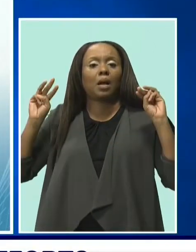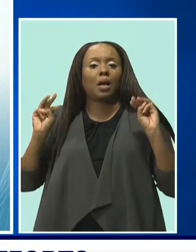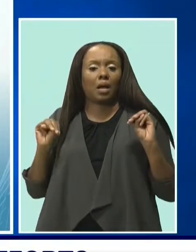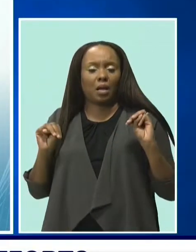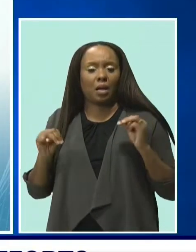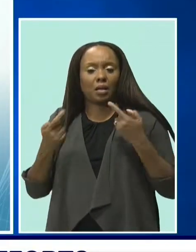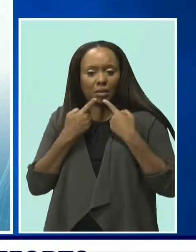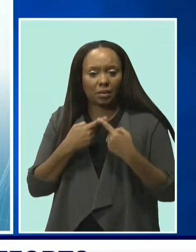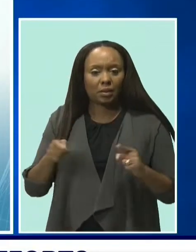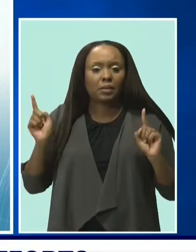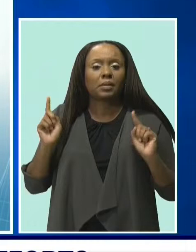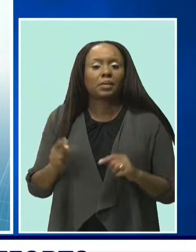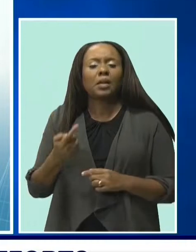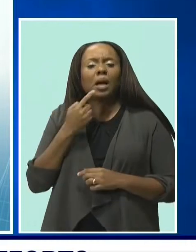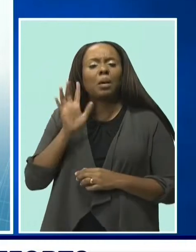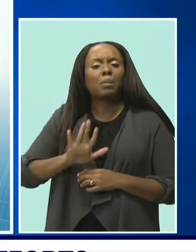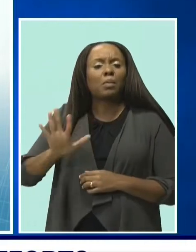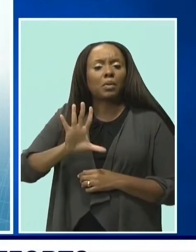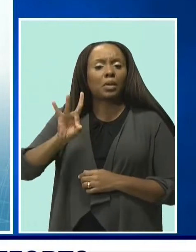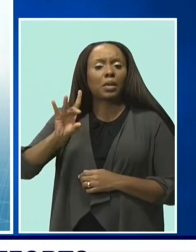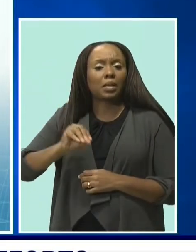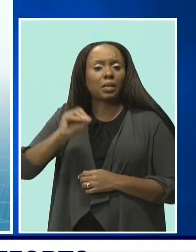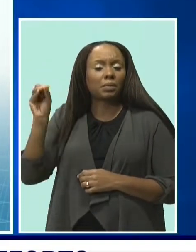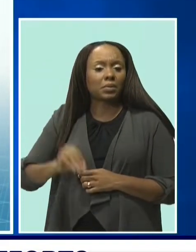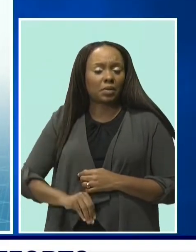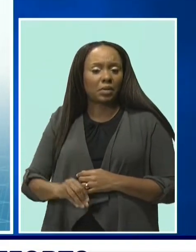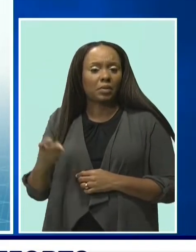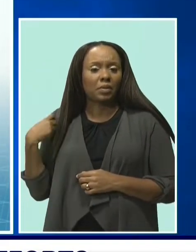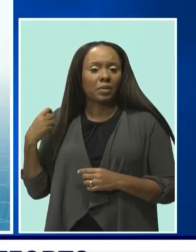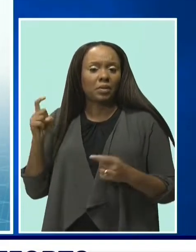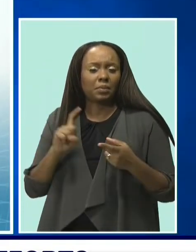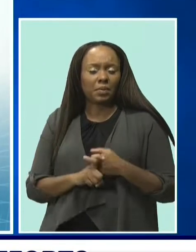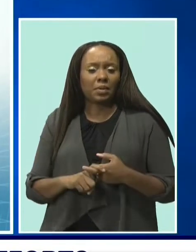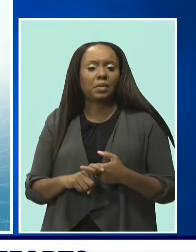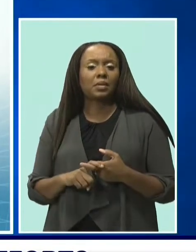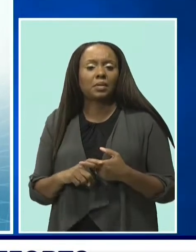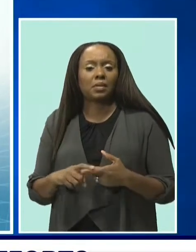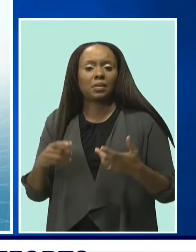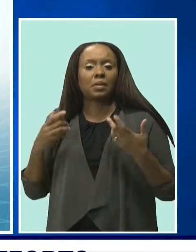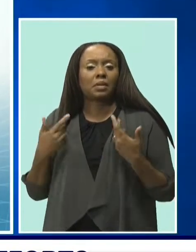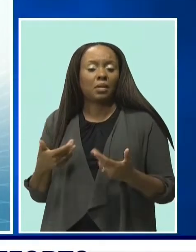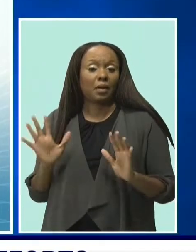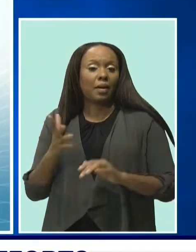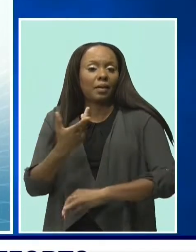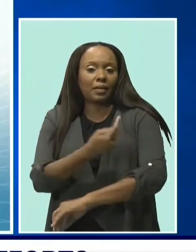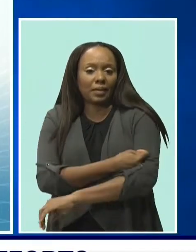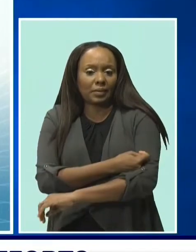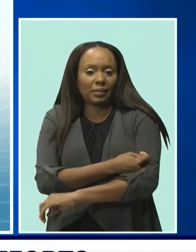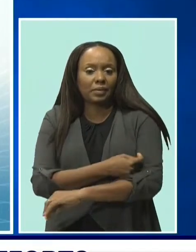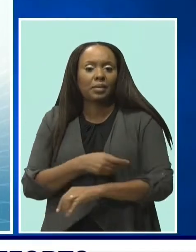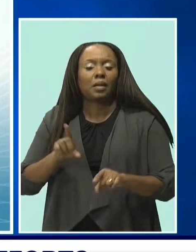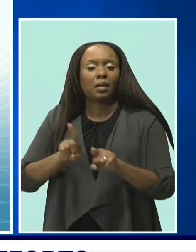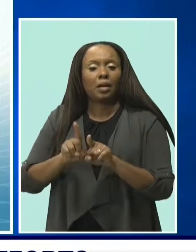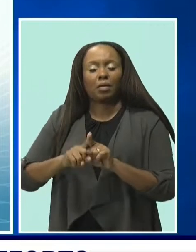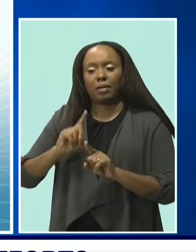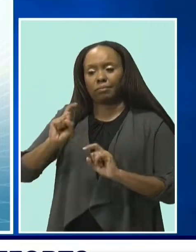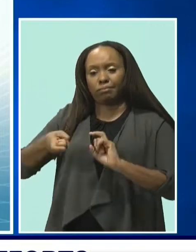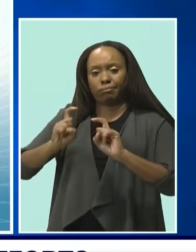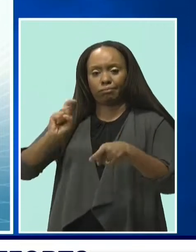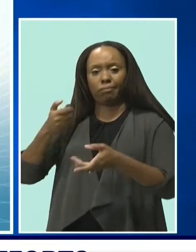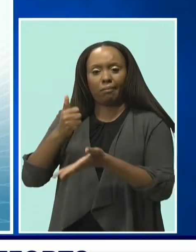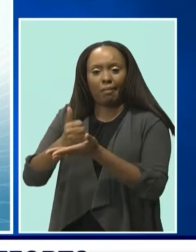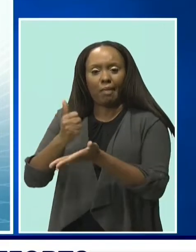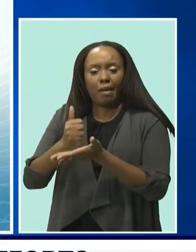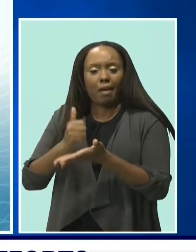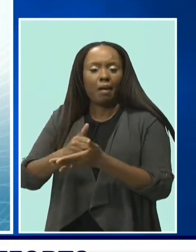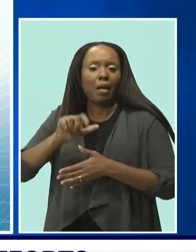Nadia Calvino Santamaria. According to her, around 80% of the population in her country is vaccinated, and donations